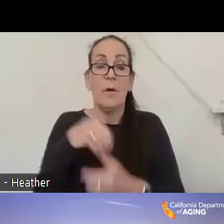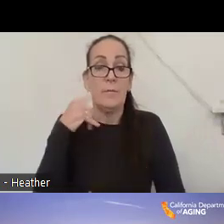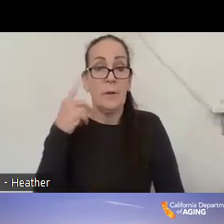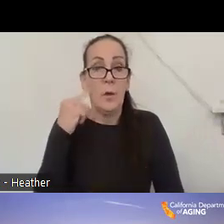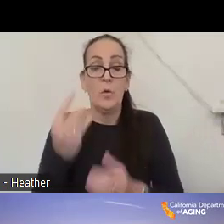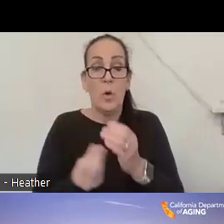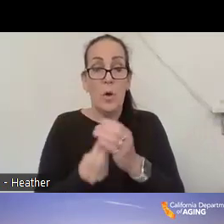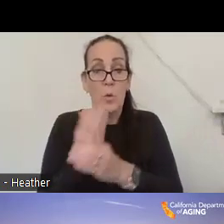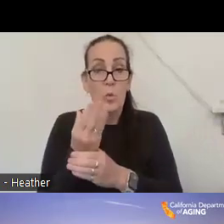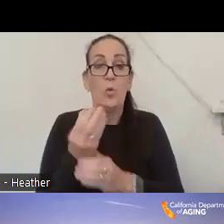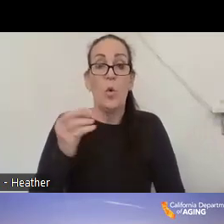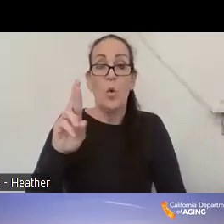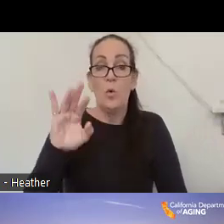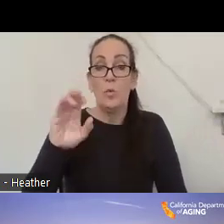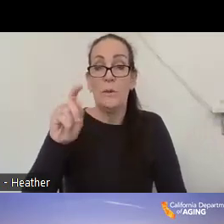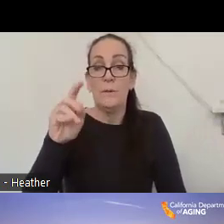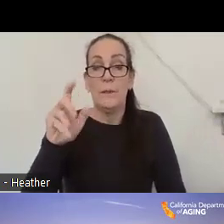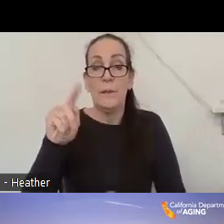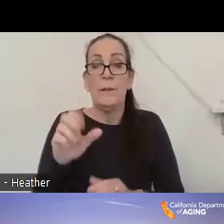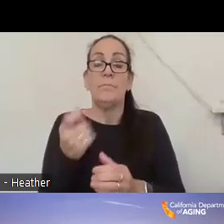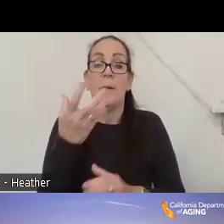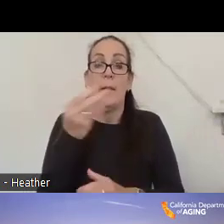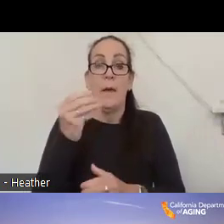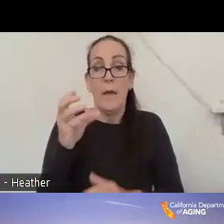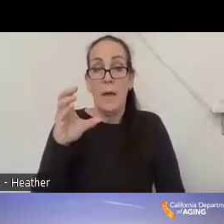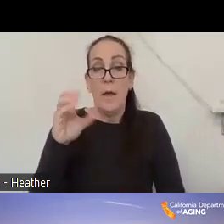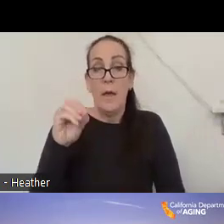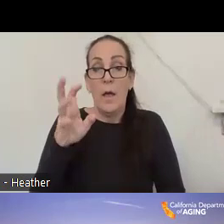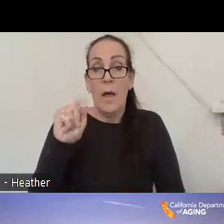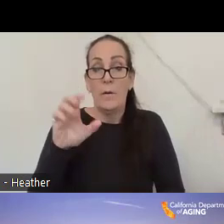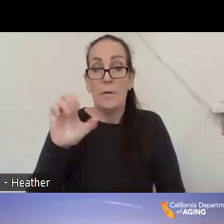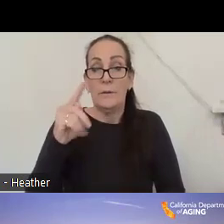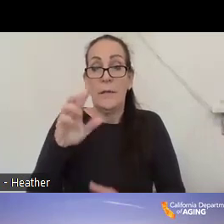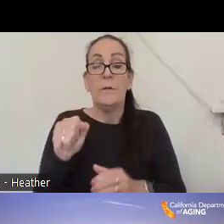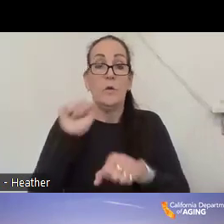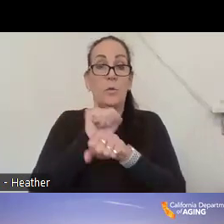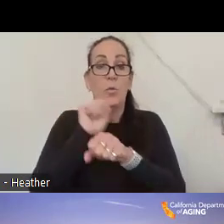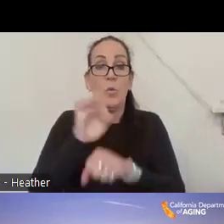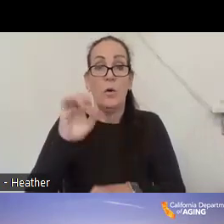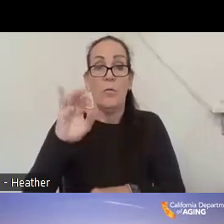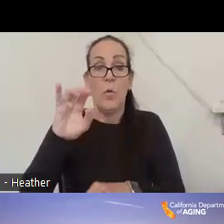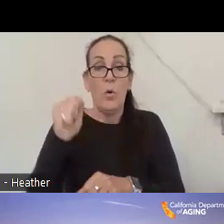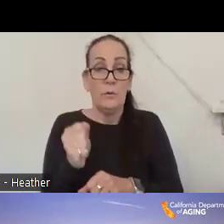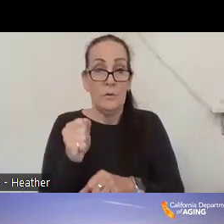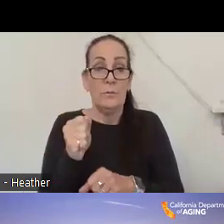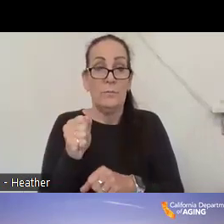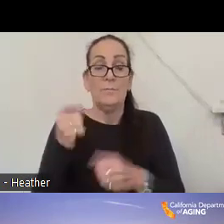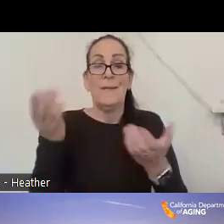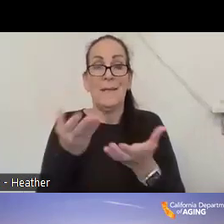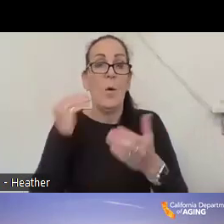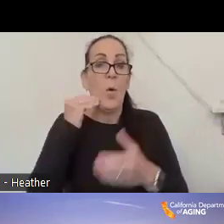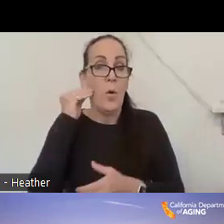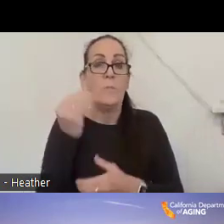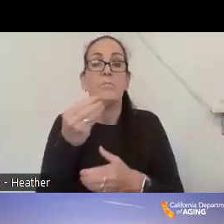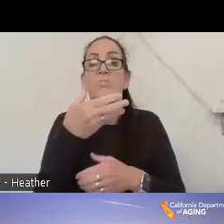Home and Community. Next slide, thanks. So a little background on this project. This